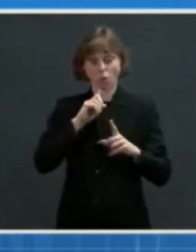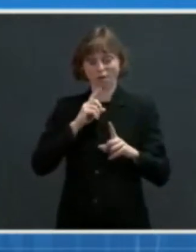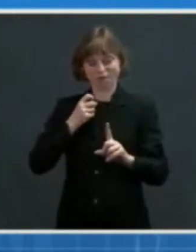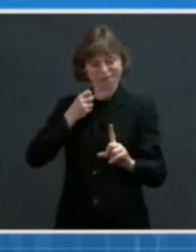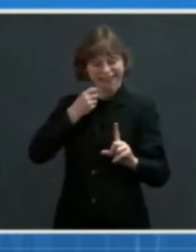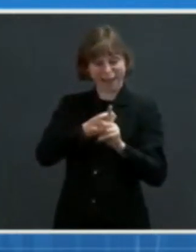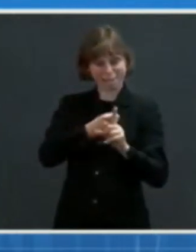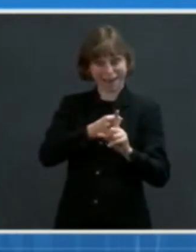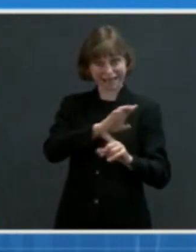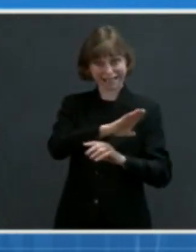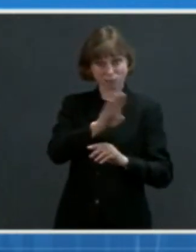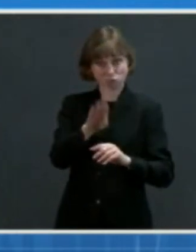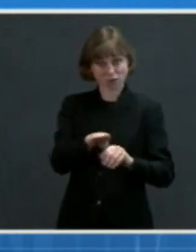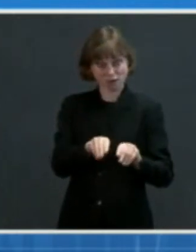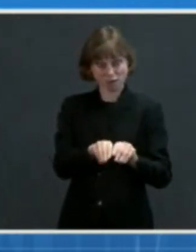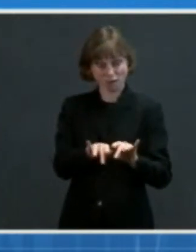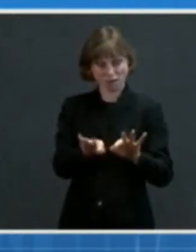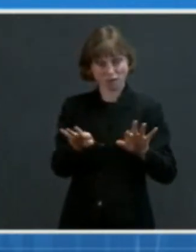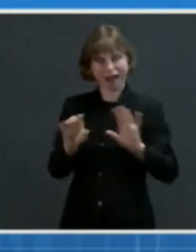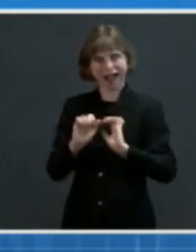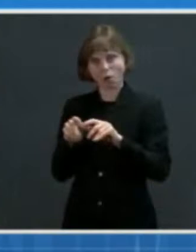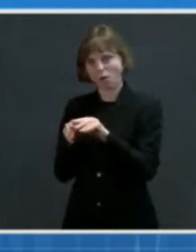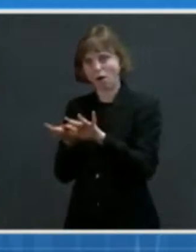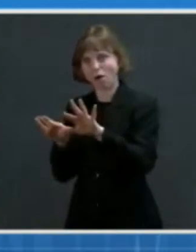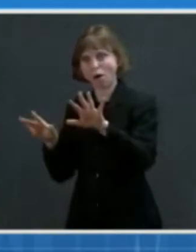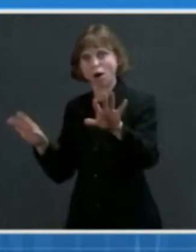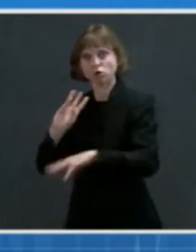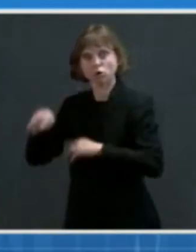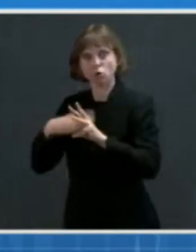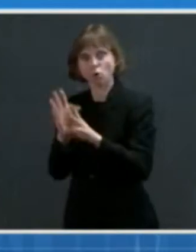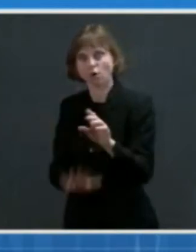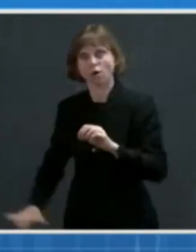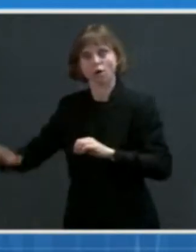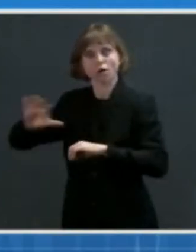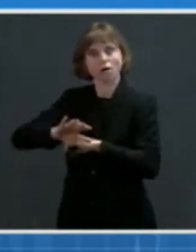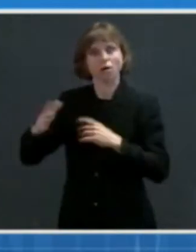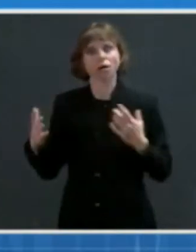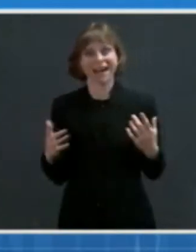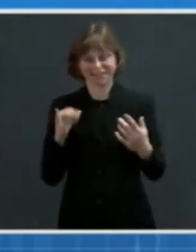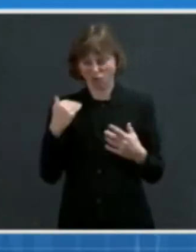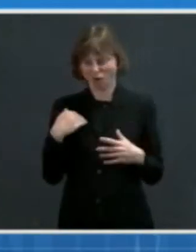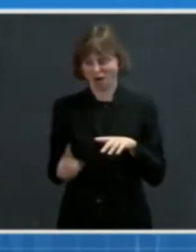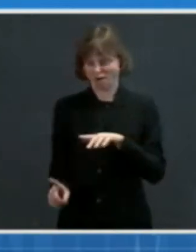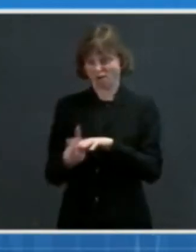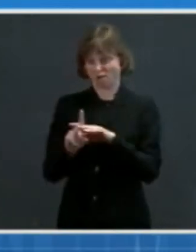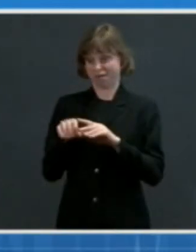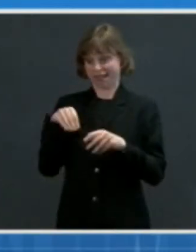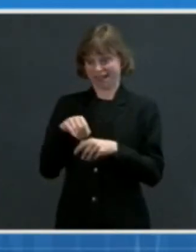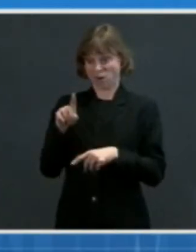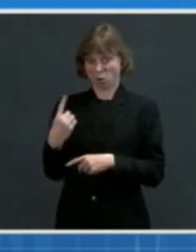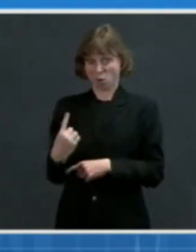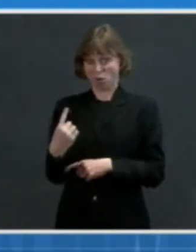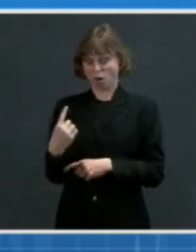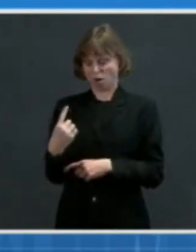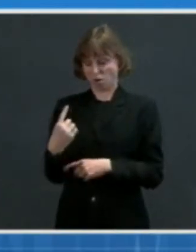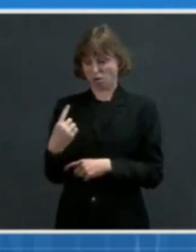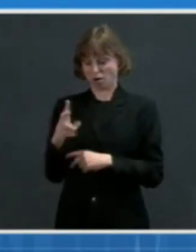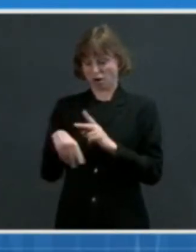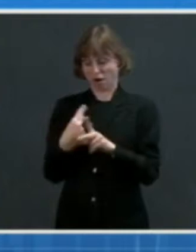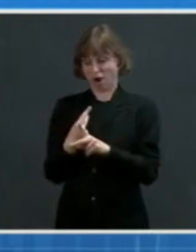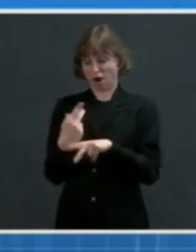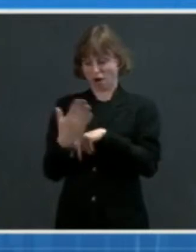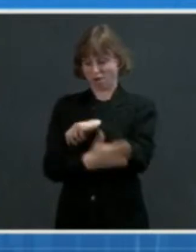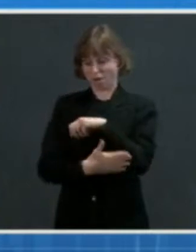world, obviously, when you have a variant that is in a particular country, and we already have the Brazil variant in